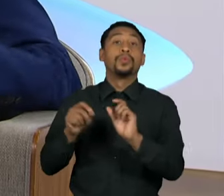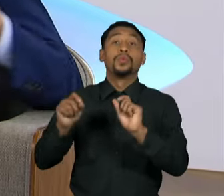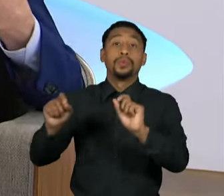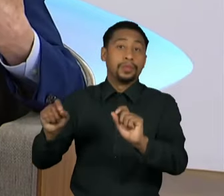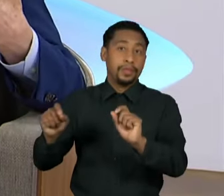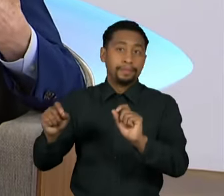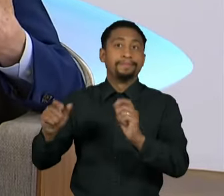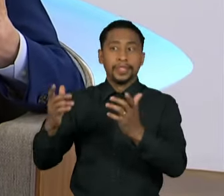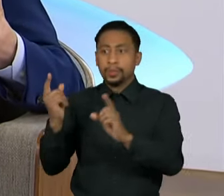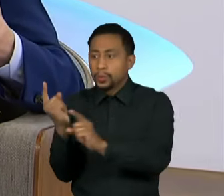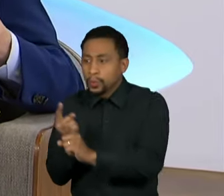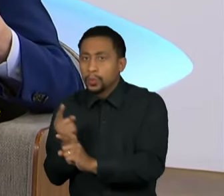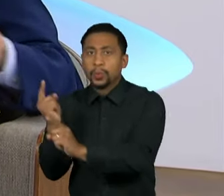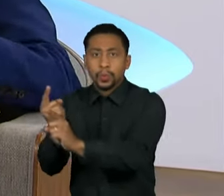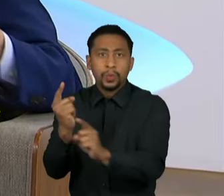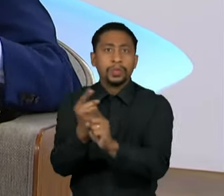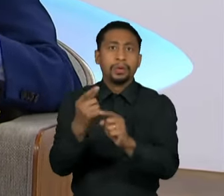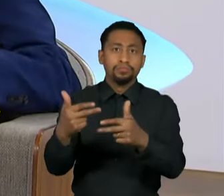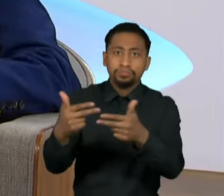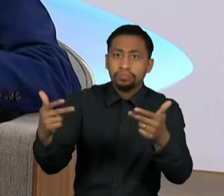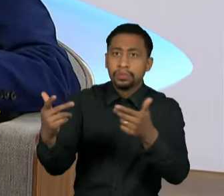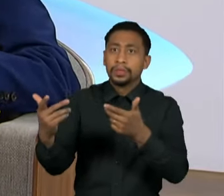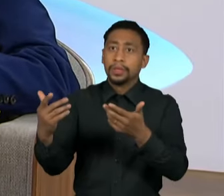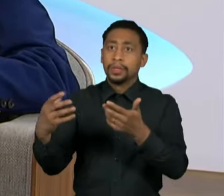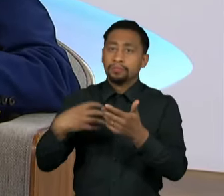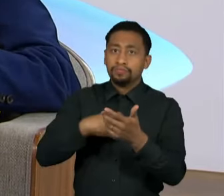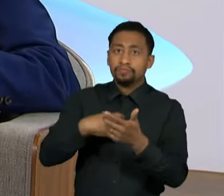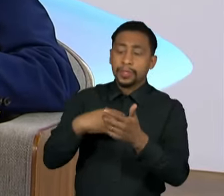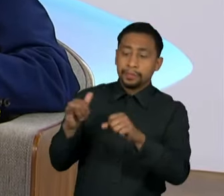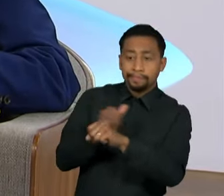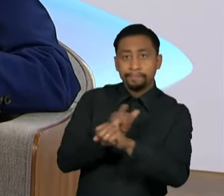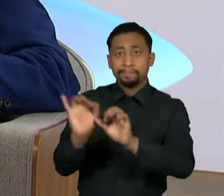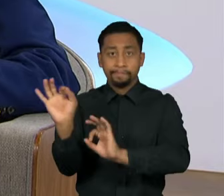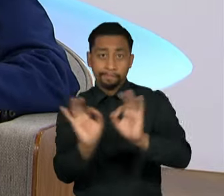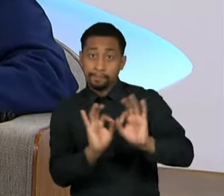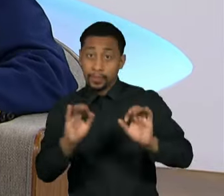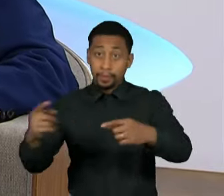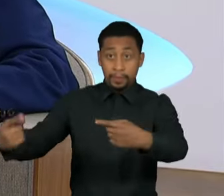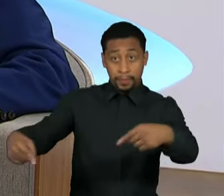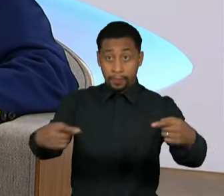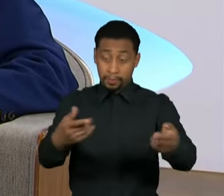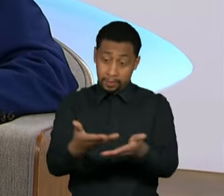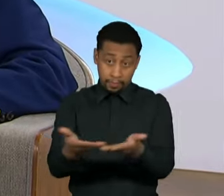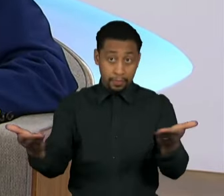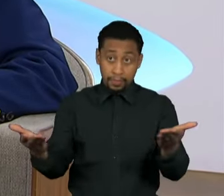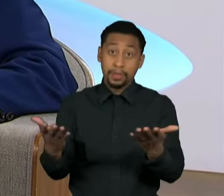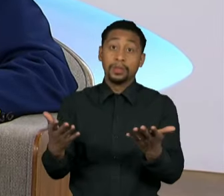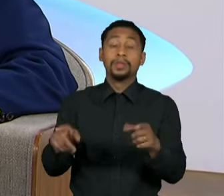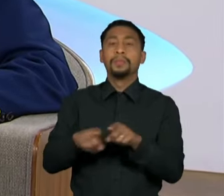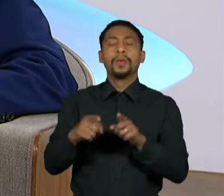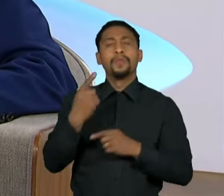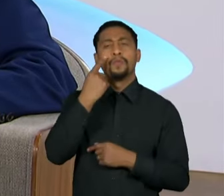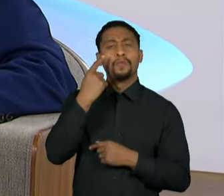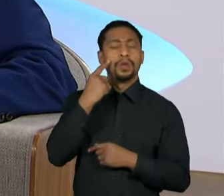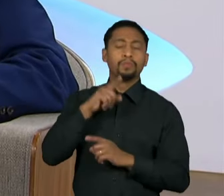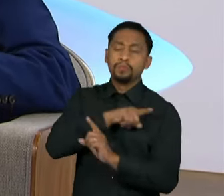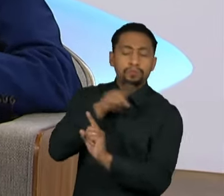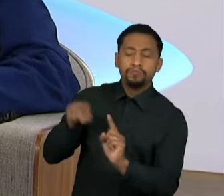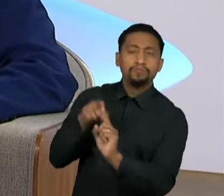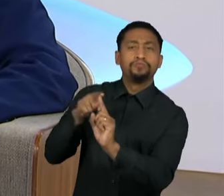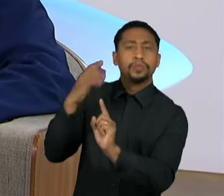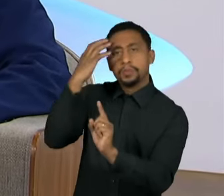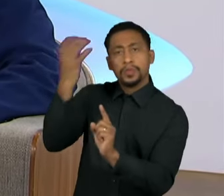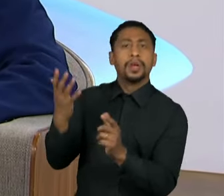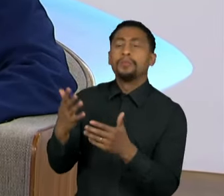find ways, going back to the idea of creating forums for public debate, we need to debate what should be the purpose mm-hmm. and end